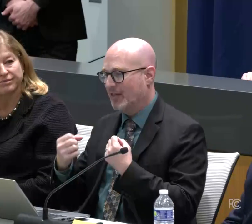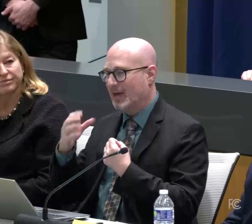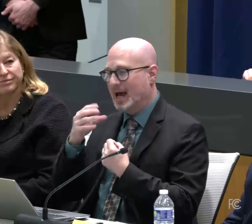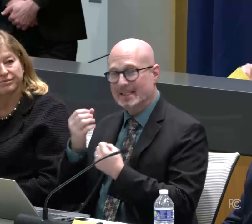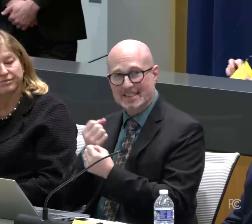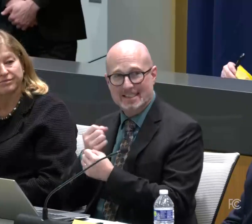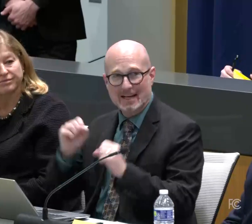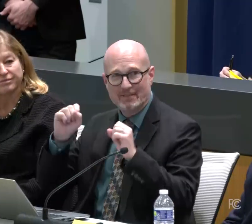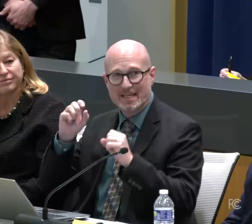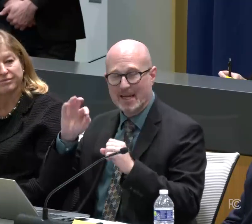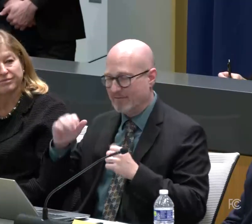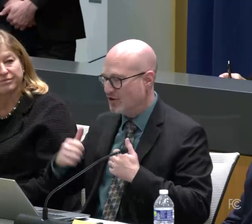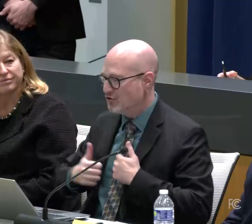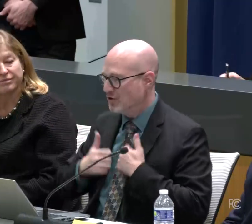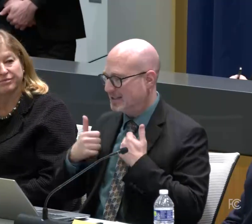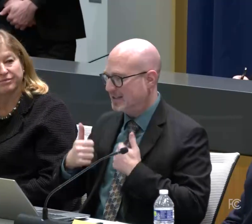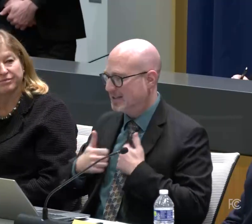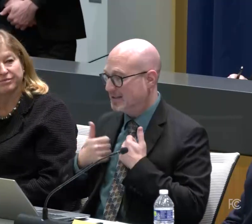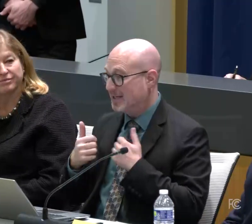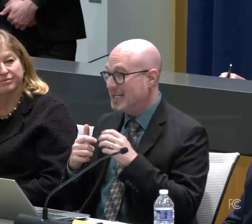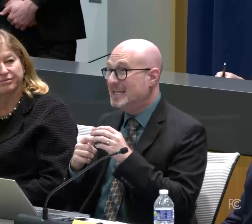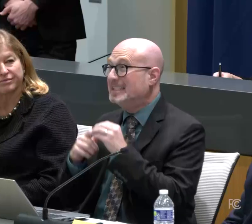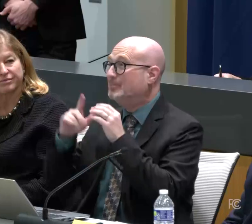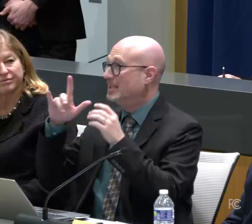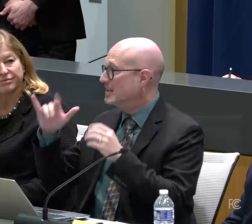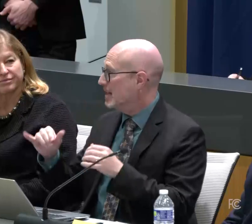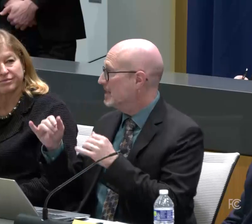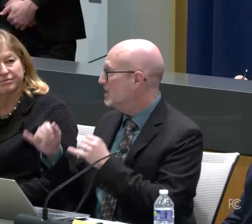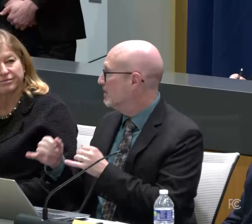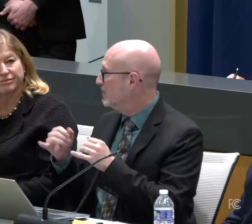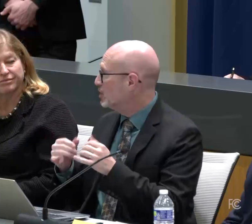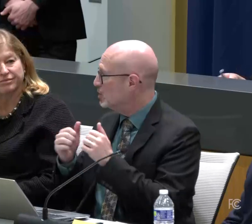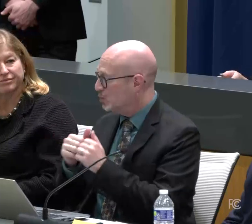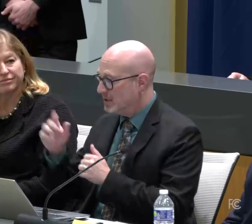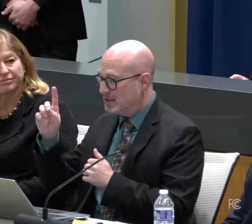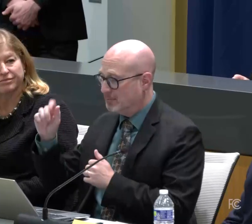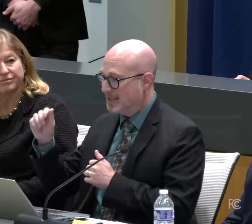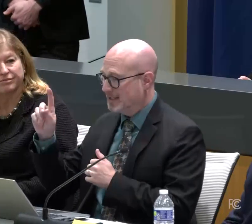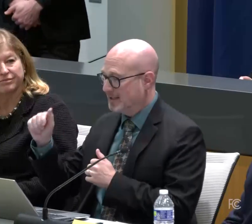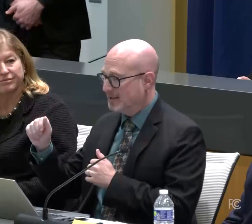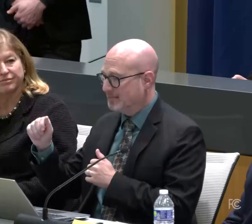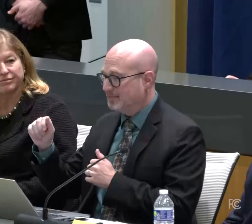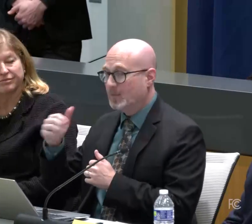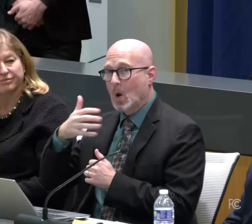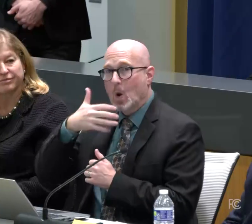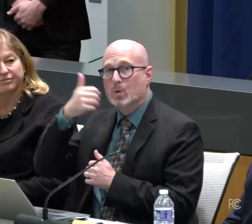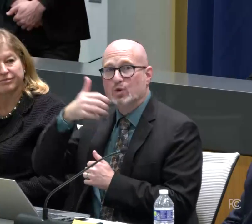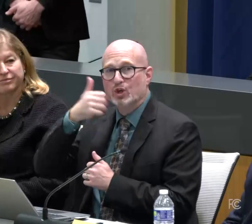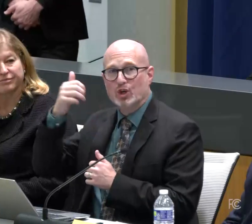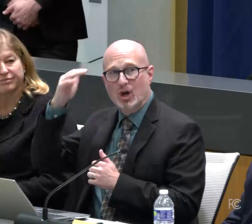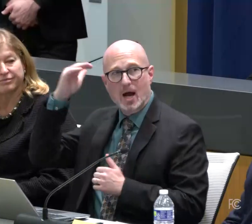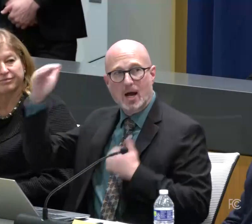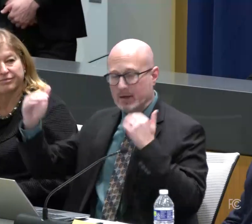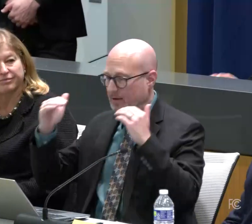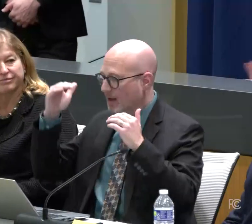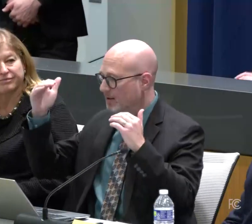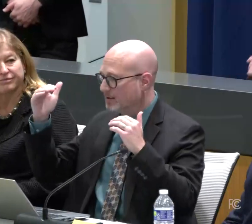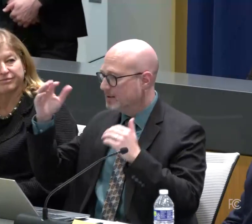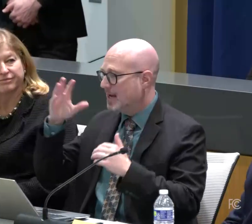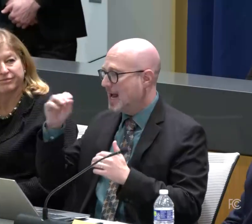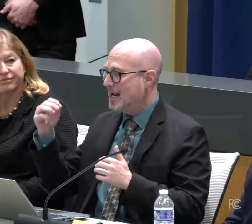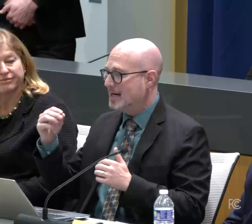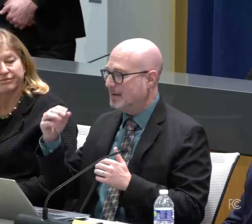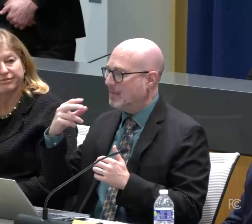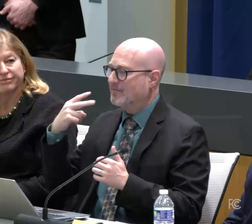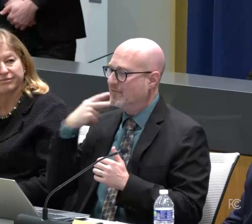preserve life, health, and safety of residents, especially individuals with disabilities and